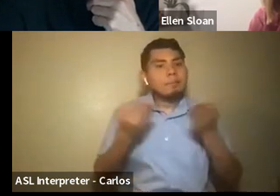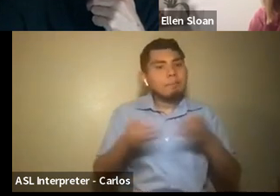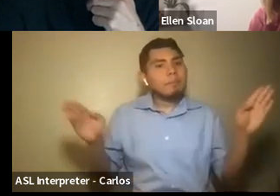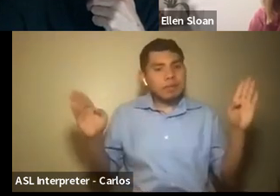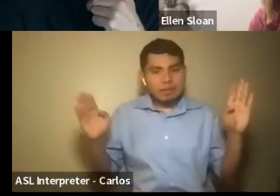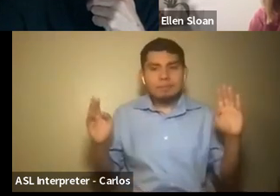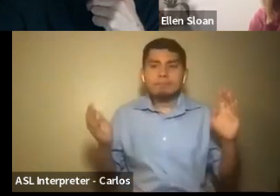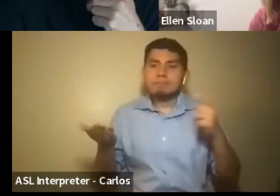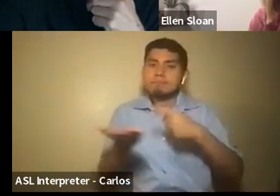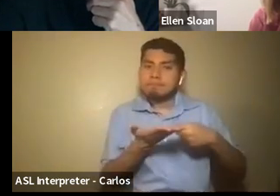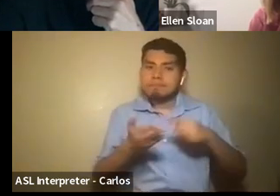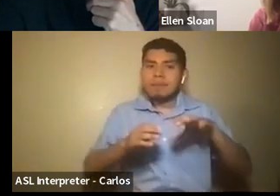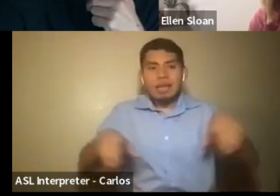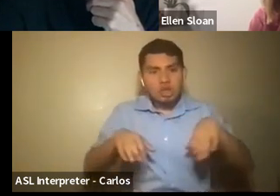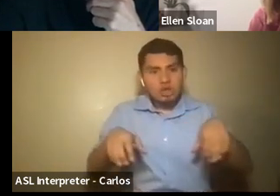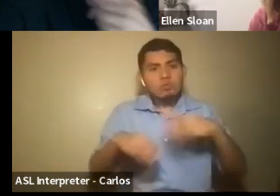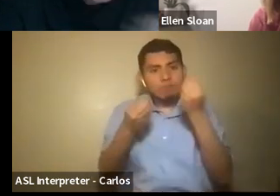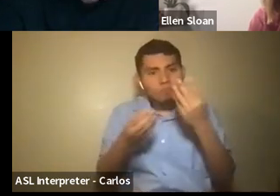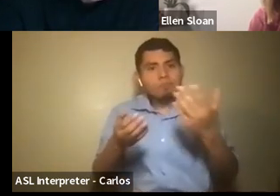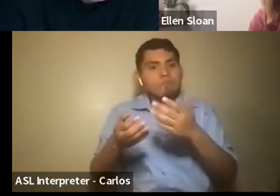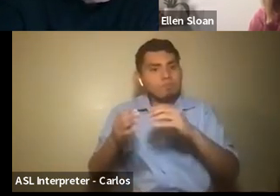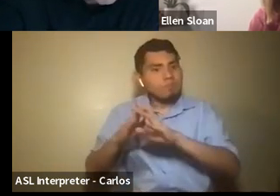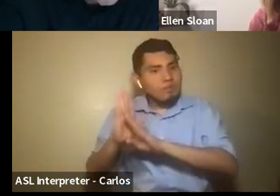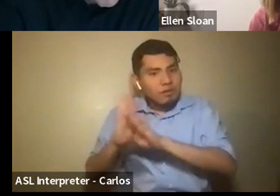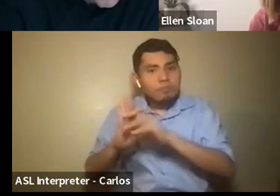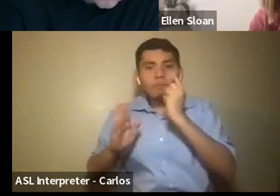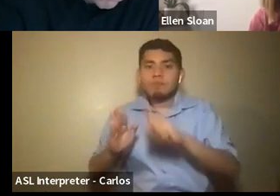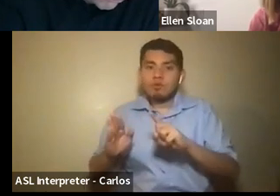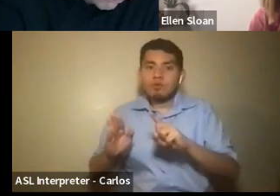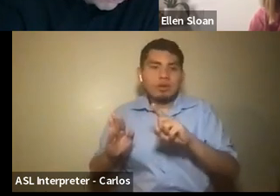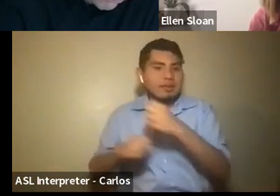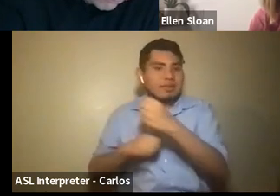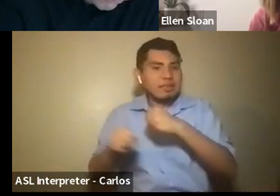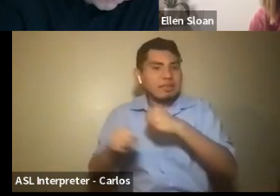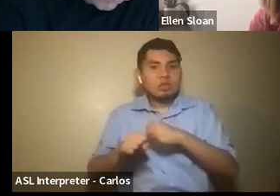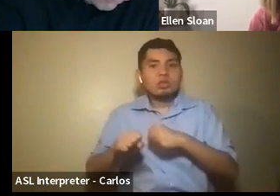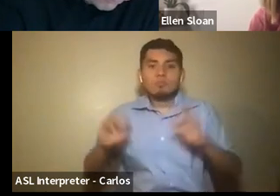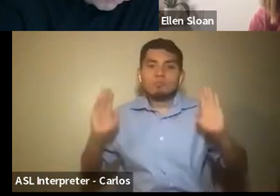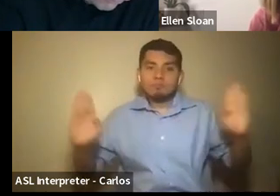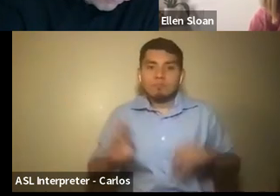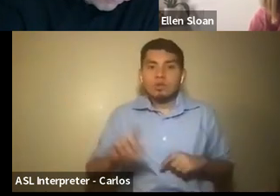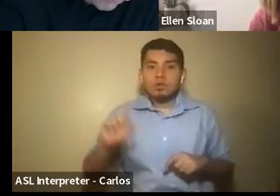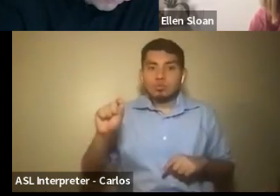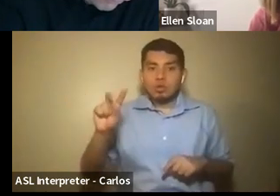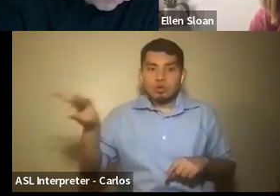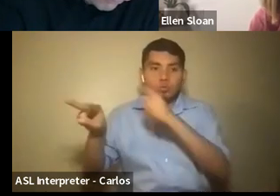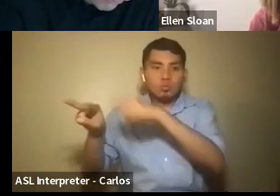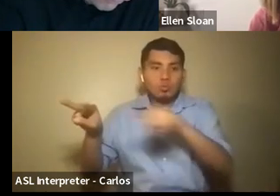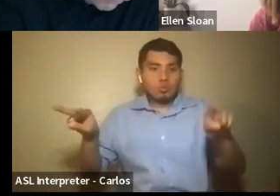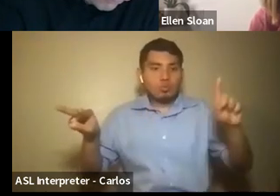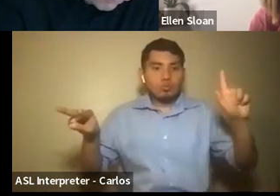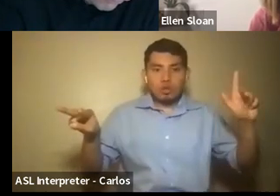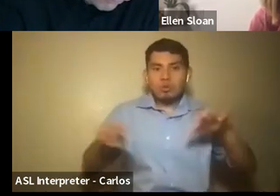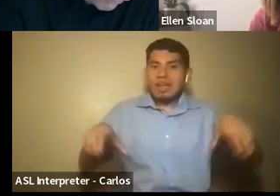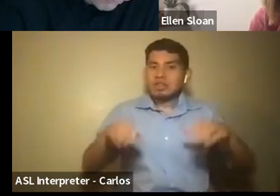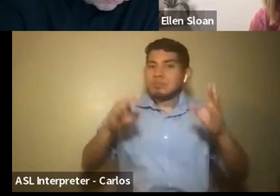possible action to inform development of the draft fiscal year 2022-23 action plan, which proposes activities for